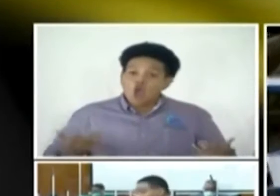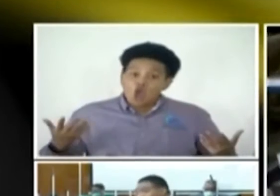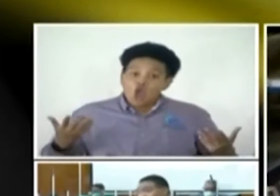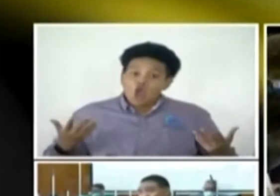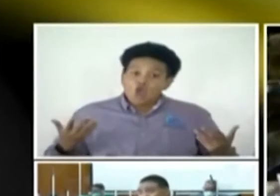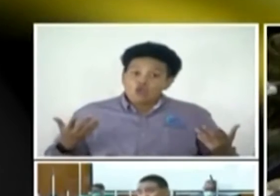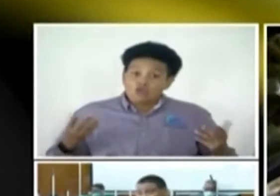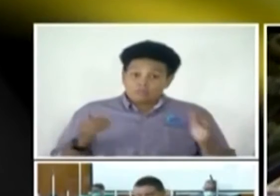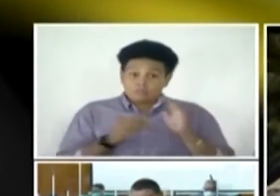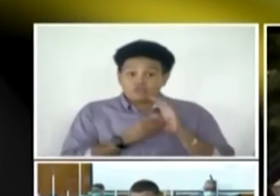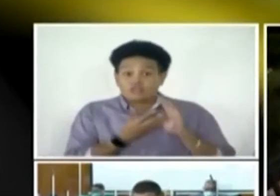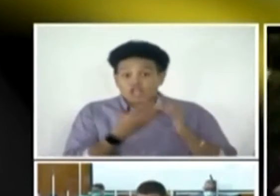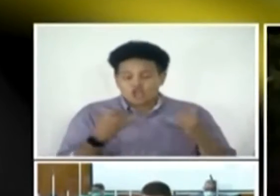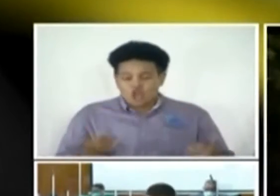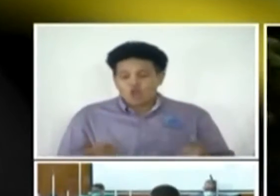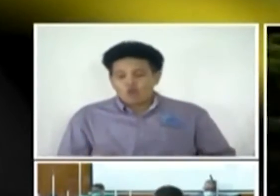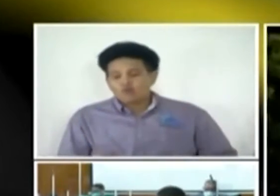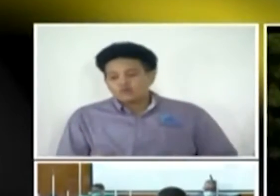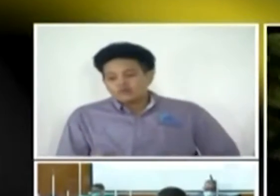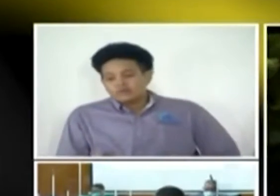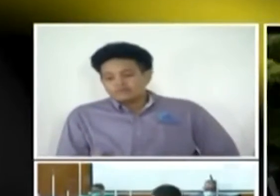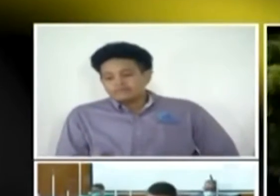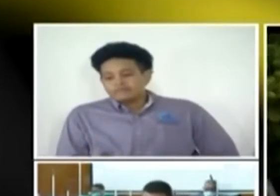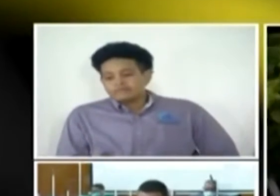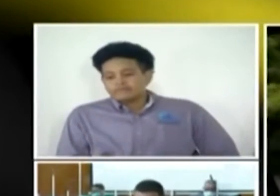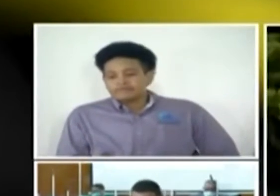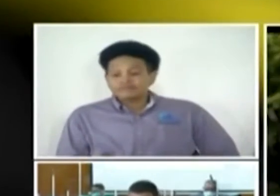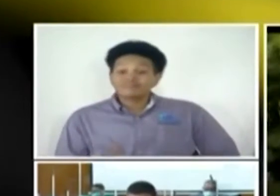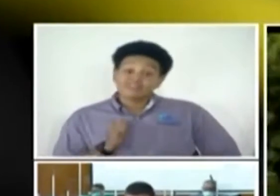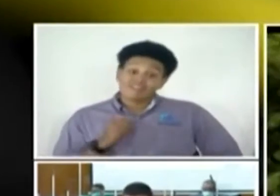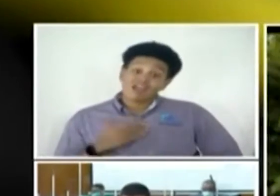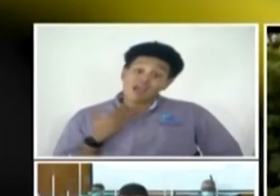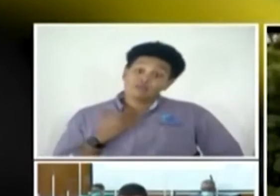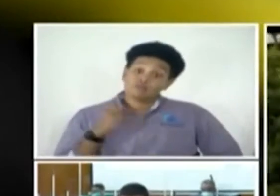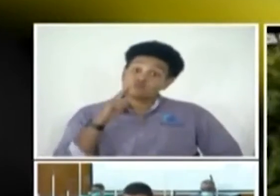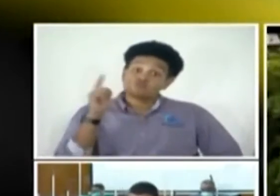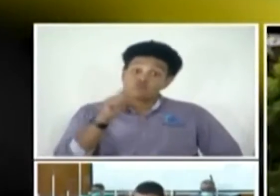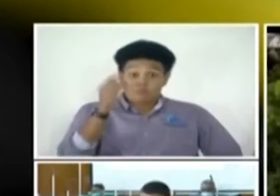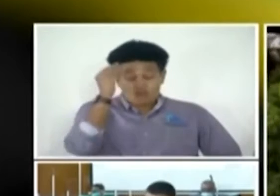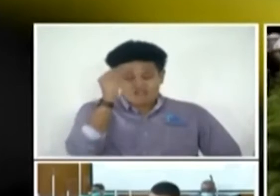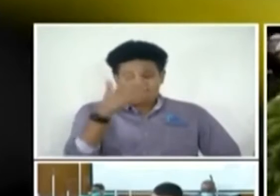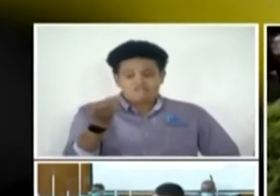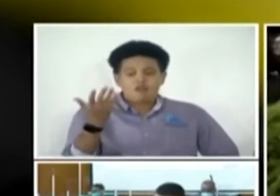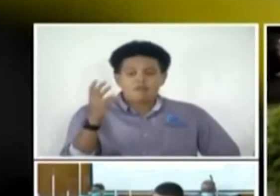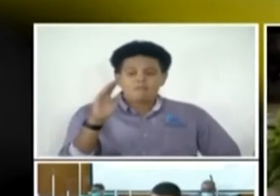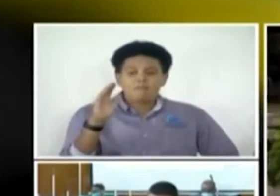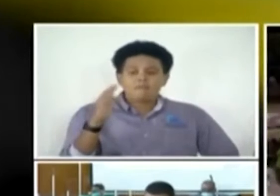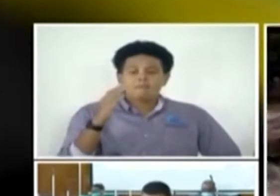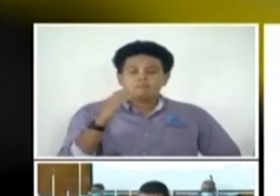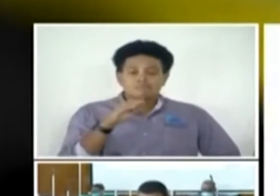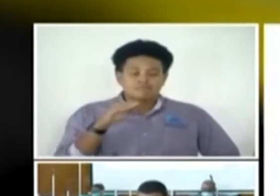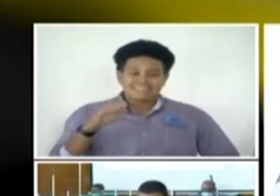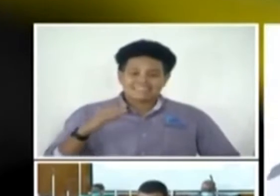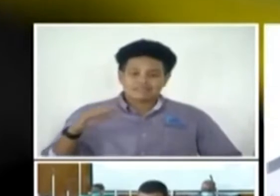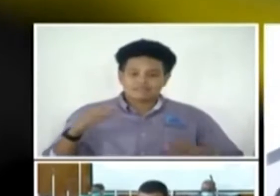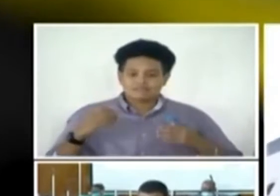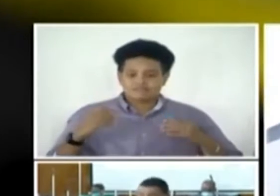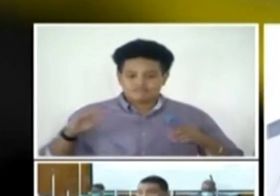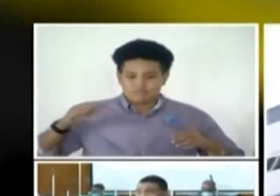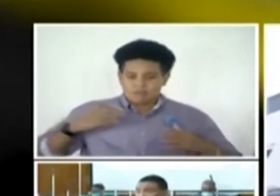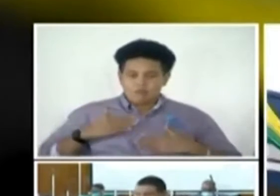It is there now. I'm also pleased to report that body-worn camera systems